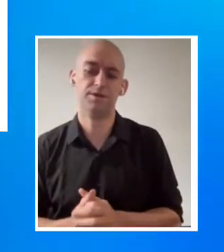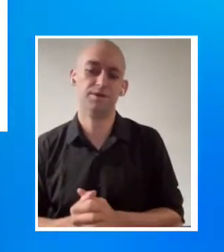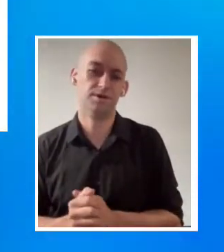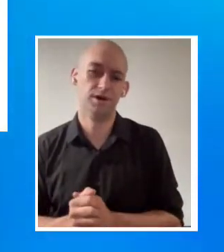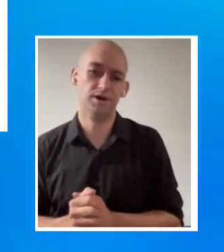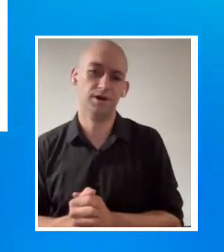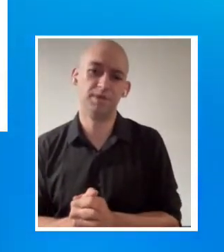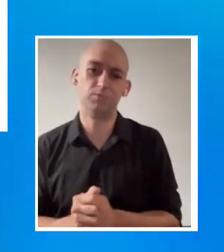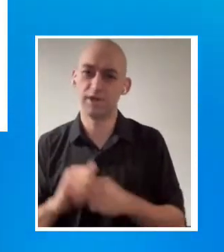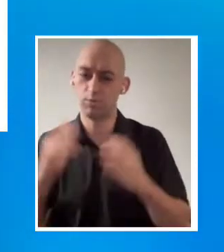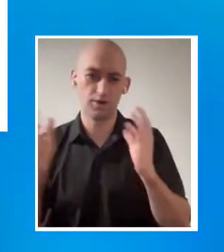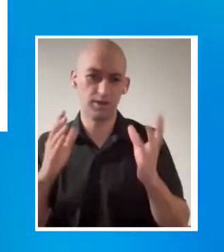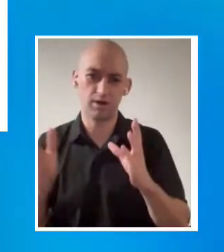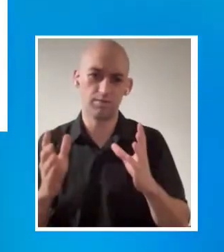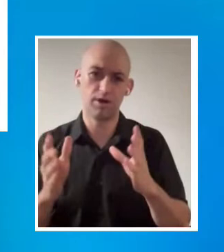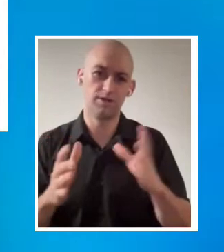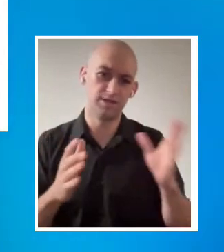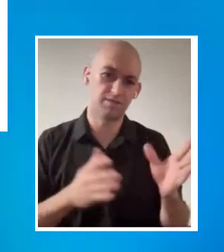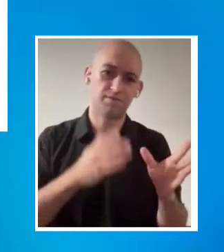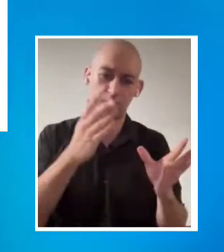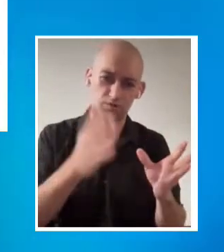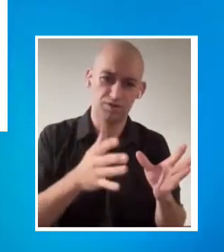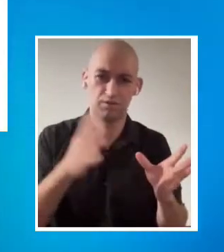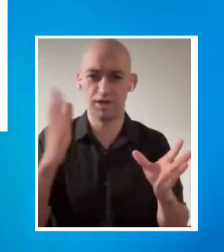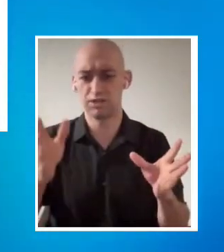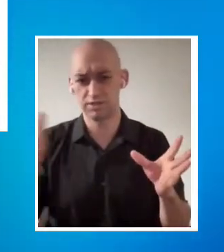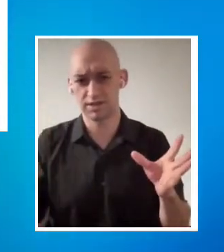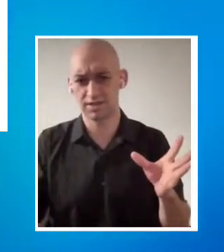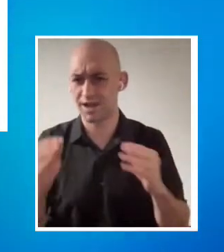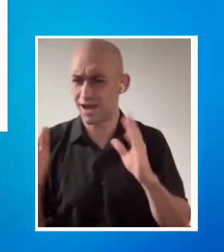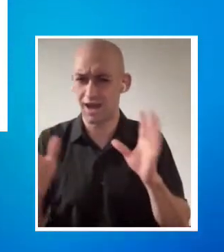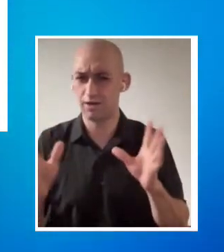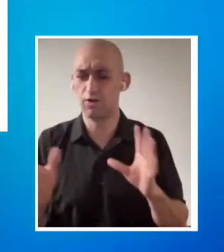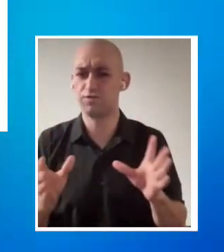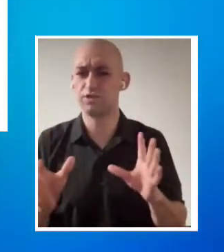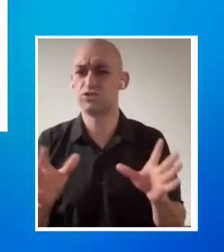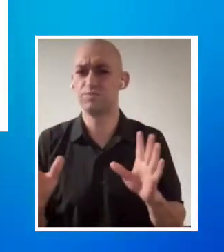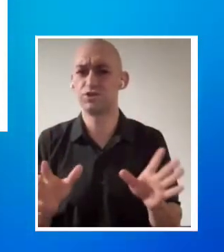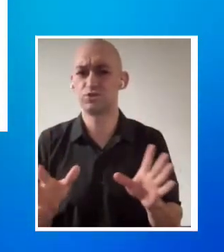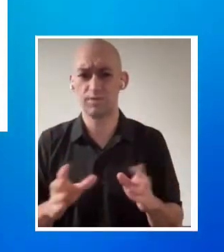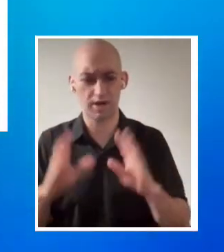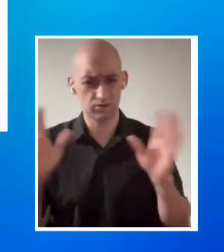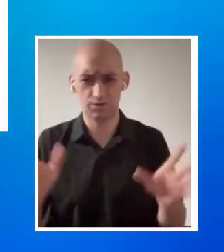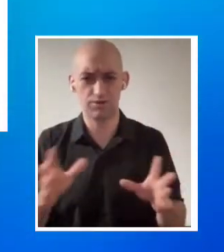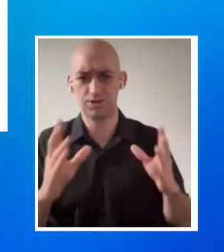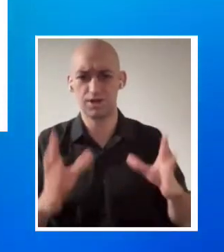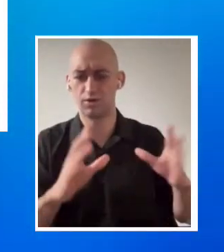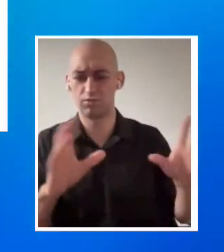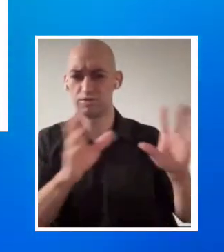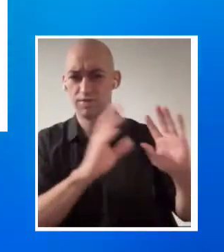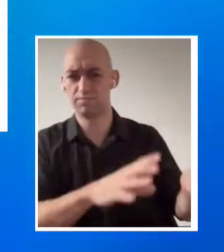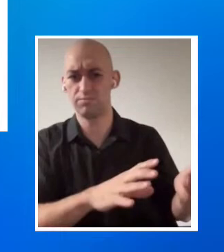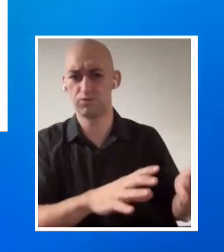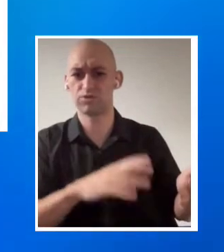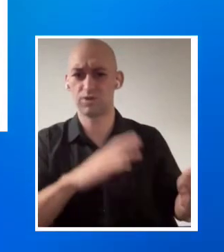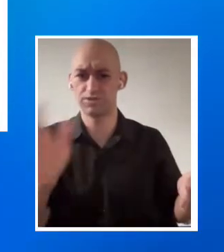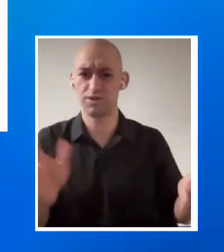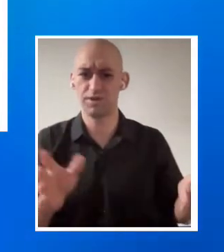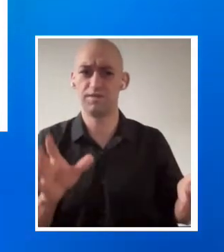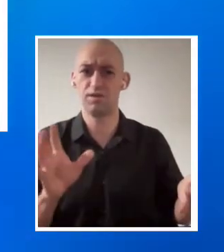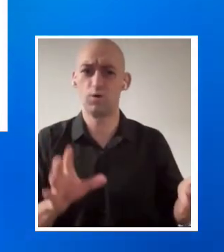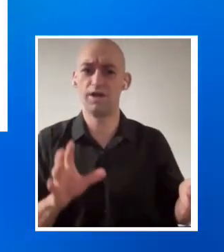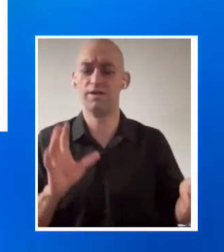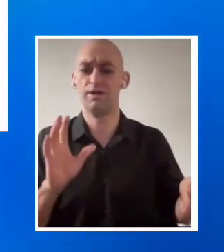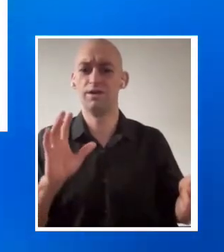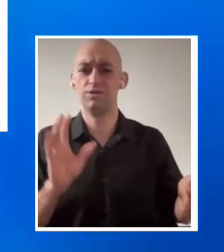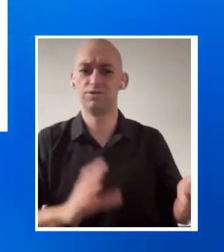name. People get worried about deaf, hard of hearing, things like that. I don't know if that's too much to worry about. I totally understand. I want to respect people. So I'll tell